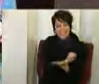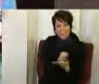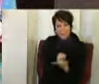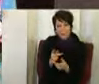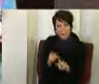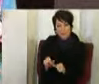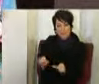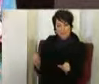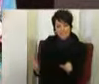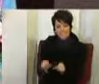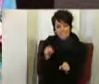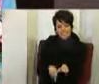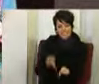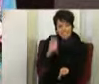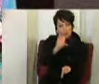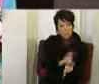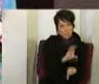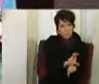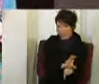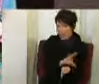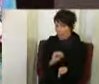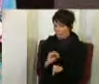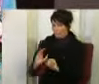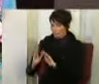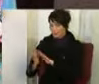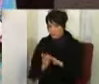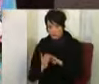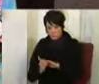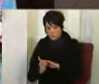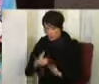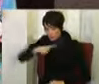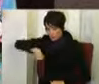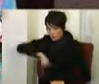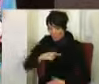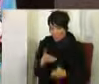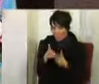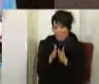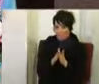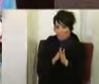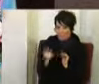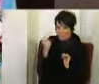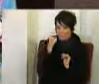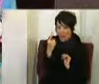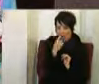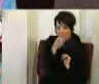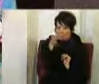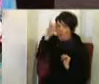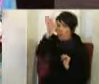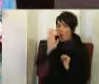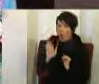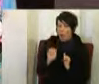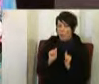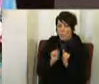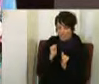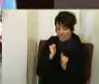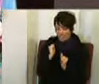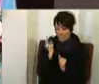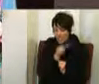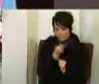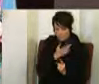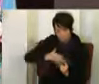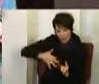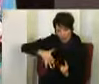into this church, into this community. And so we ask that the the eyes of God that are with us and around us